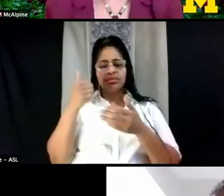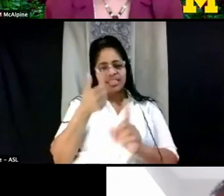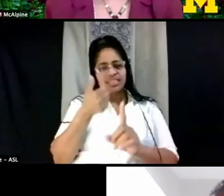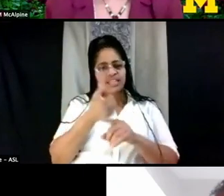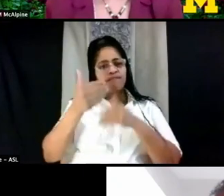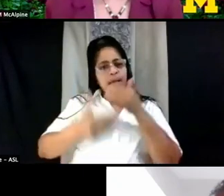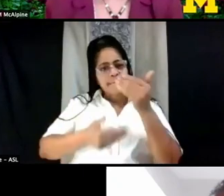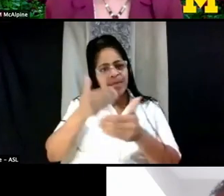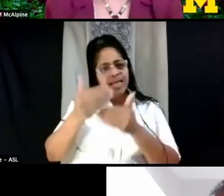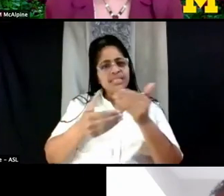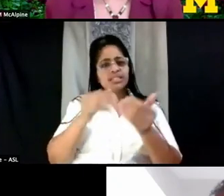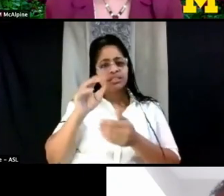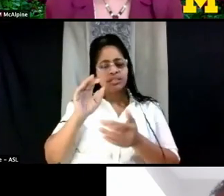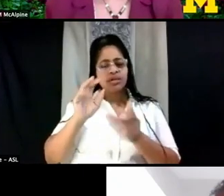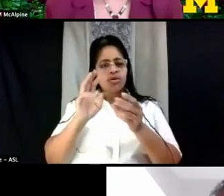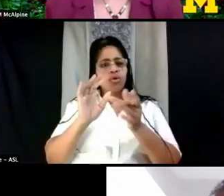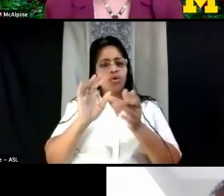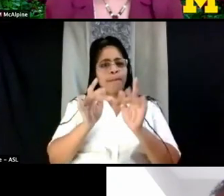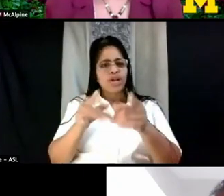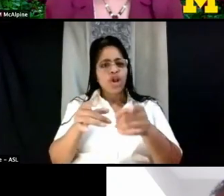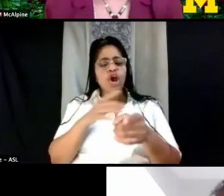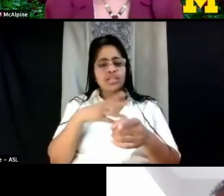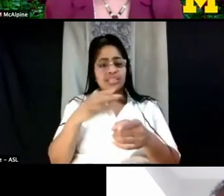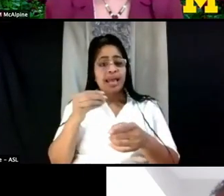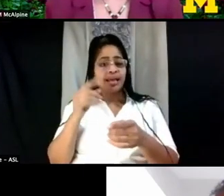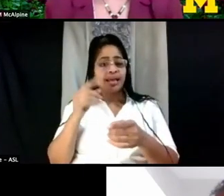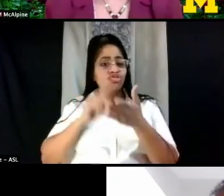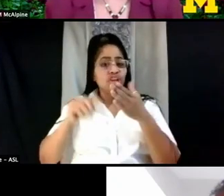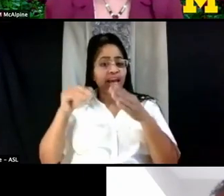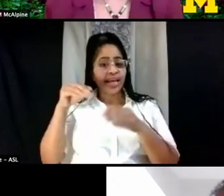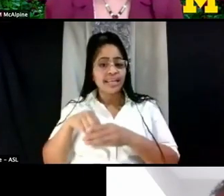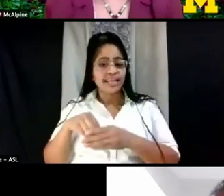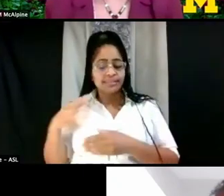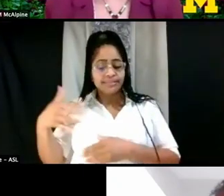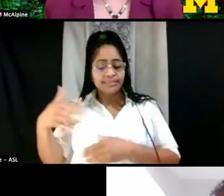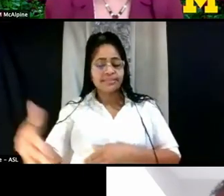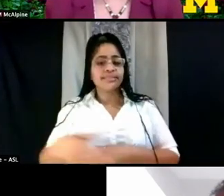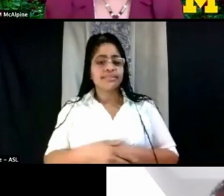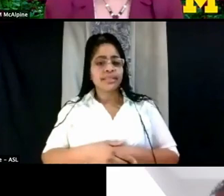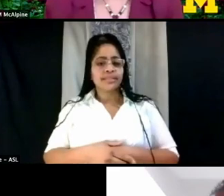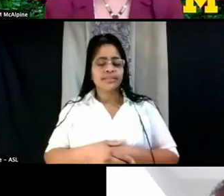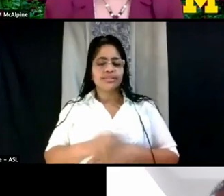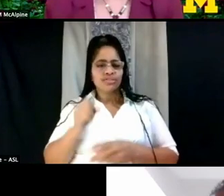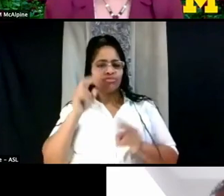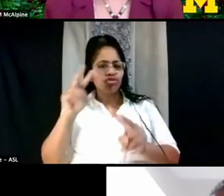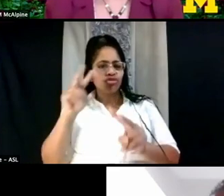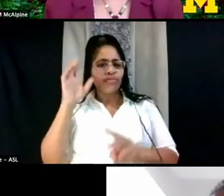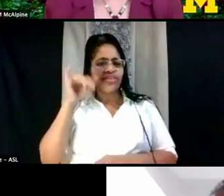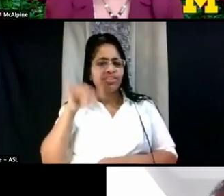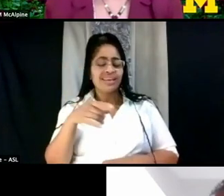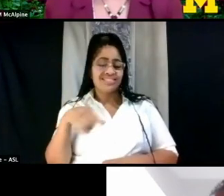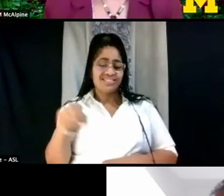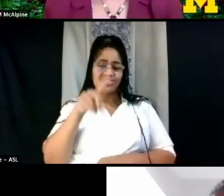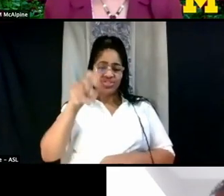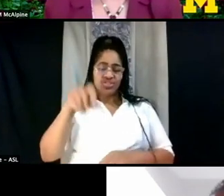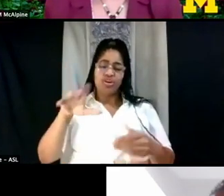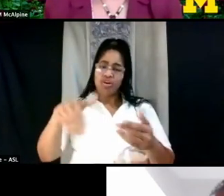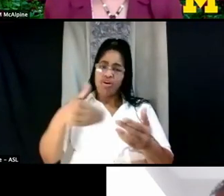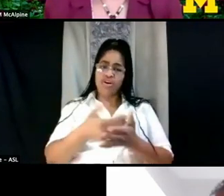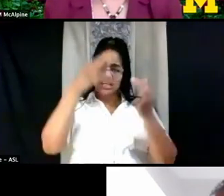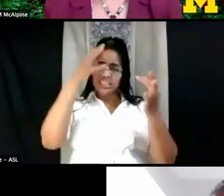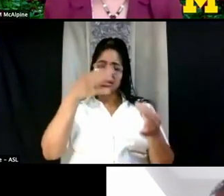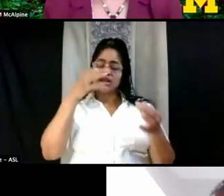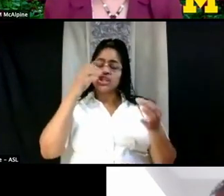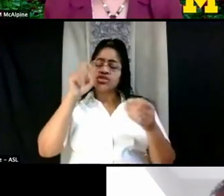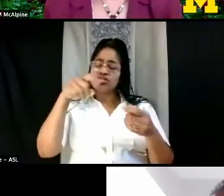check-ins. So stay tuned. Finally, I'd like everyone to really think about making an appointment with their PCP, their primary